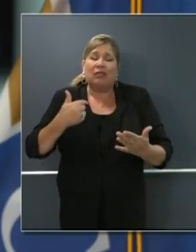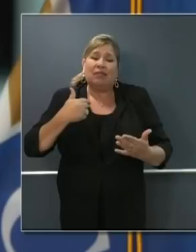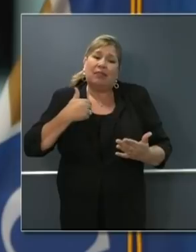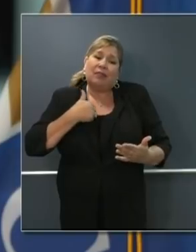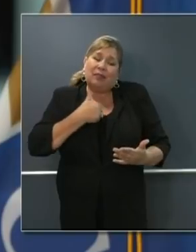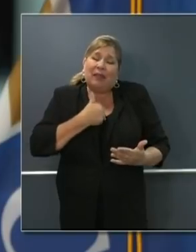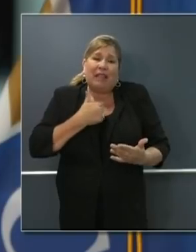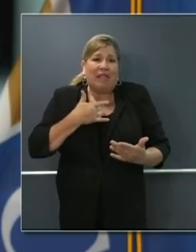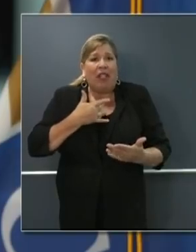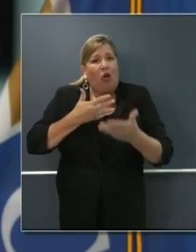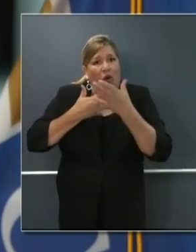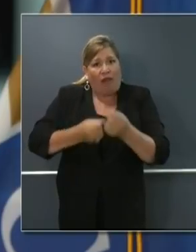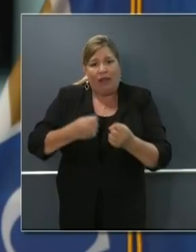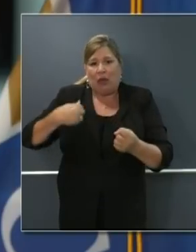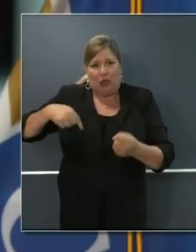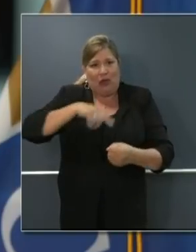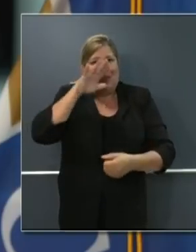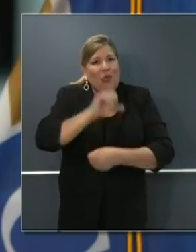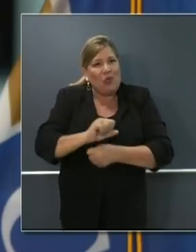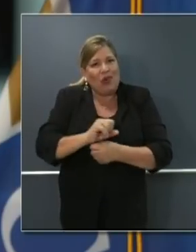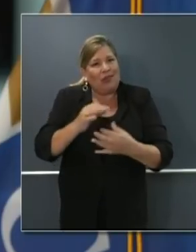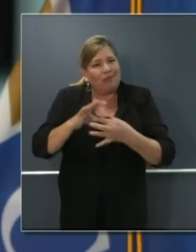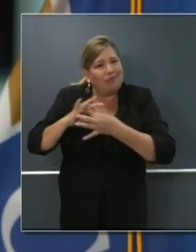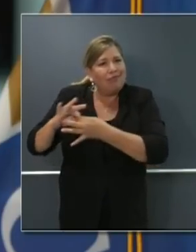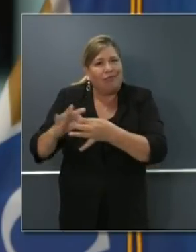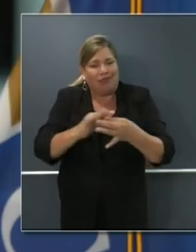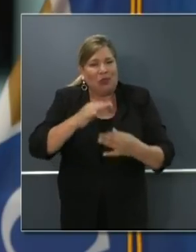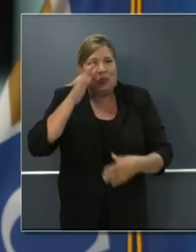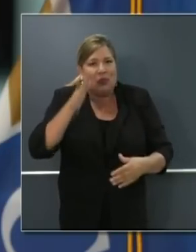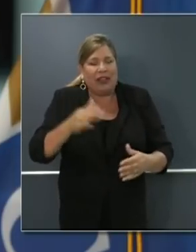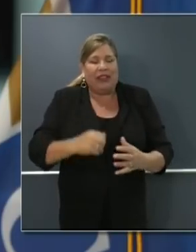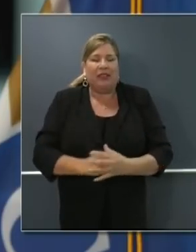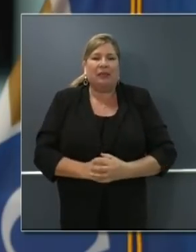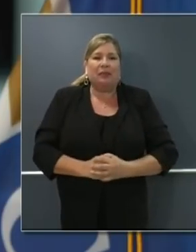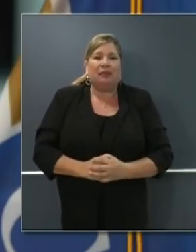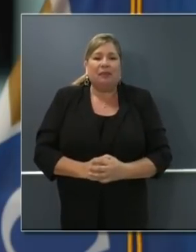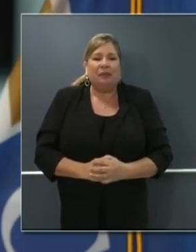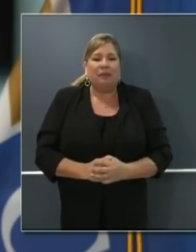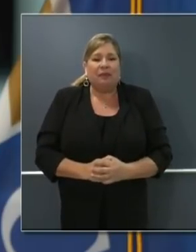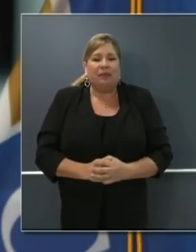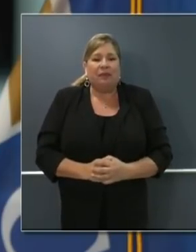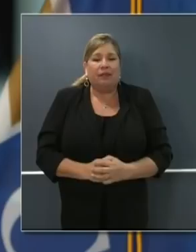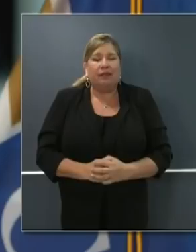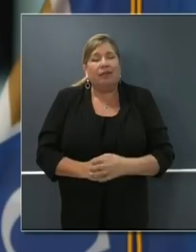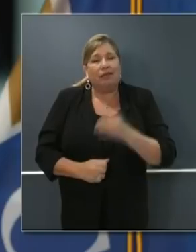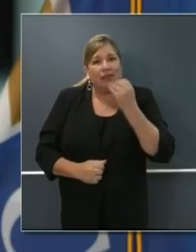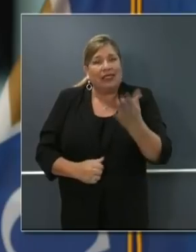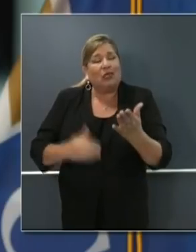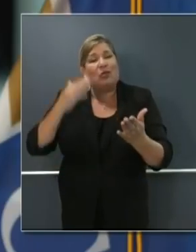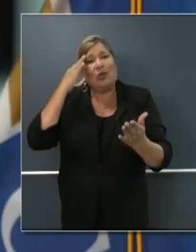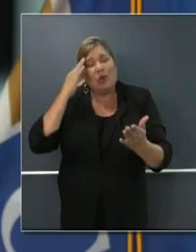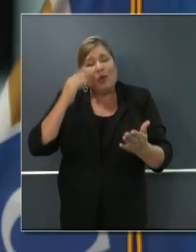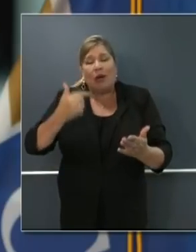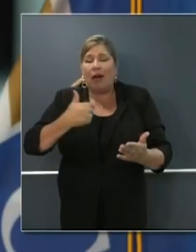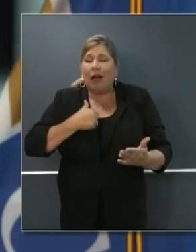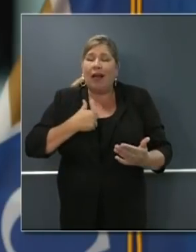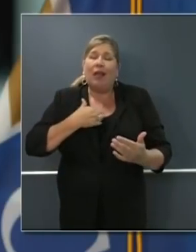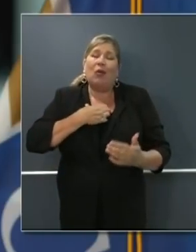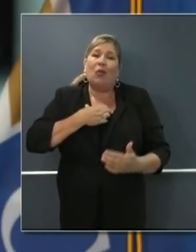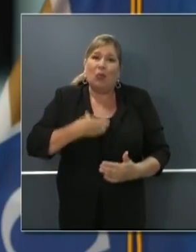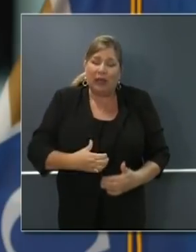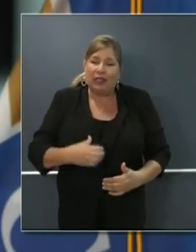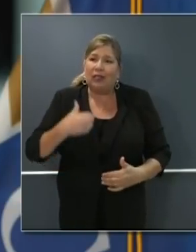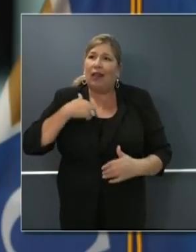confident that we'll get there together. And just know this, let me just make this as crystal clear as possible. Nothing would please me more than pleasing